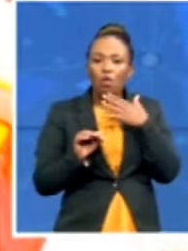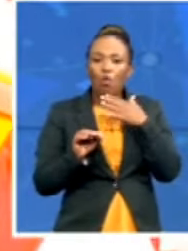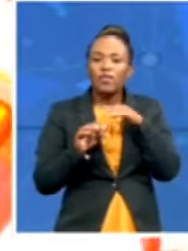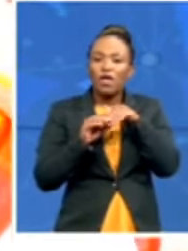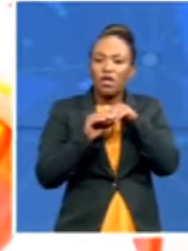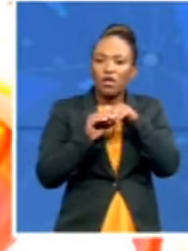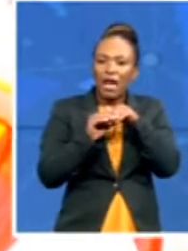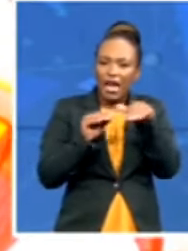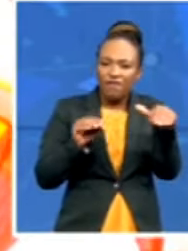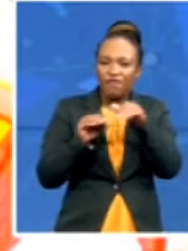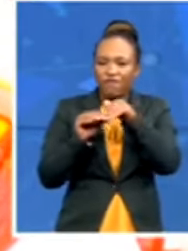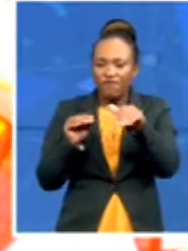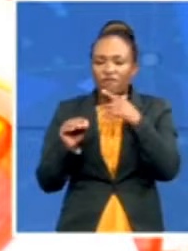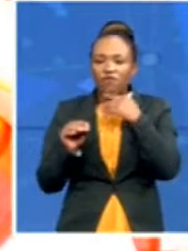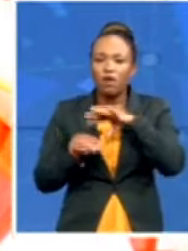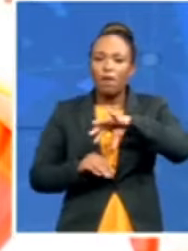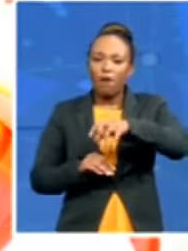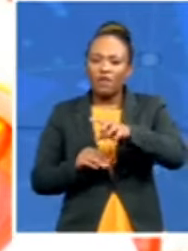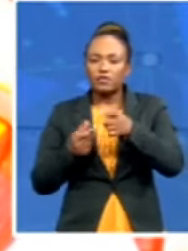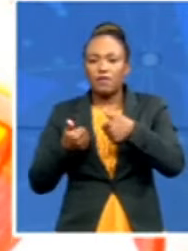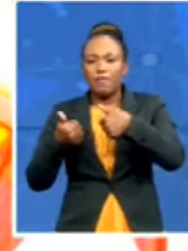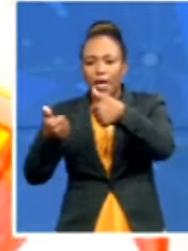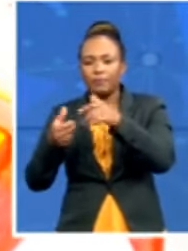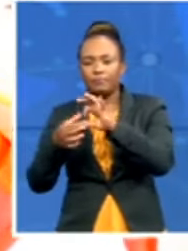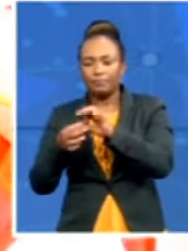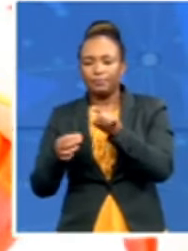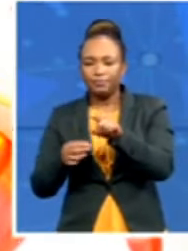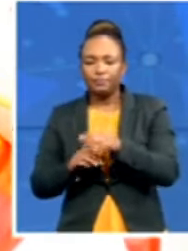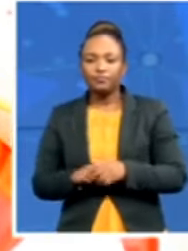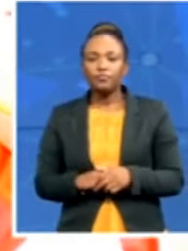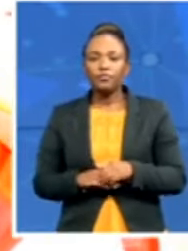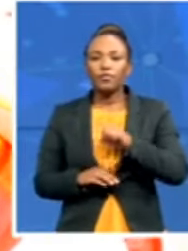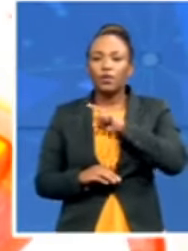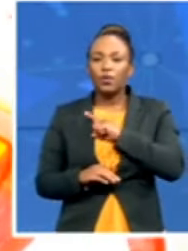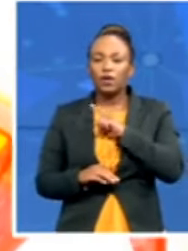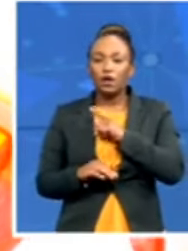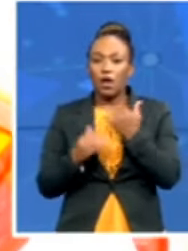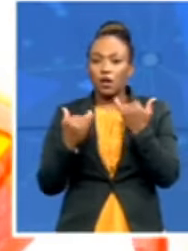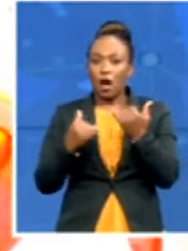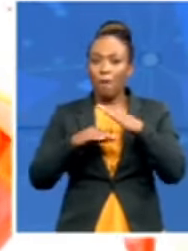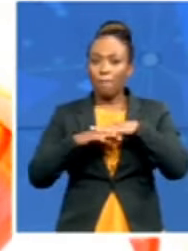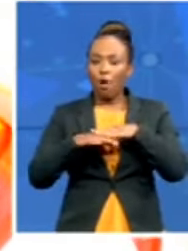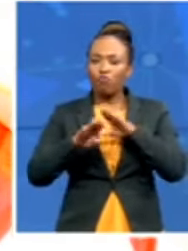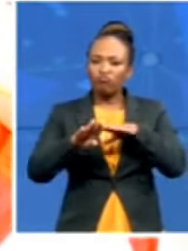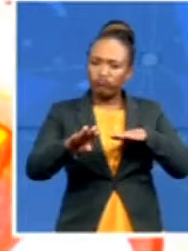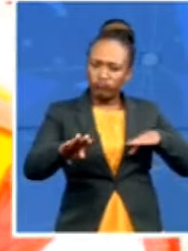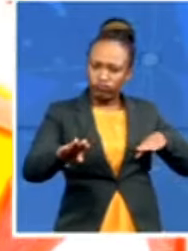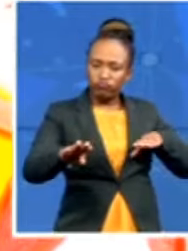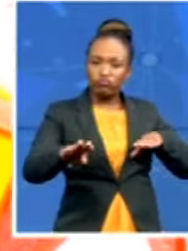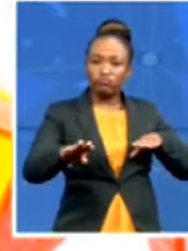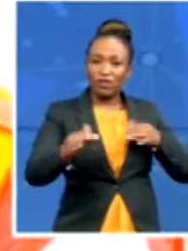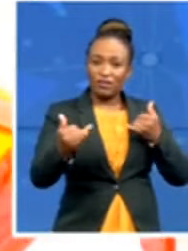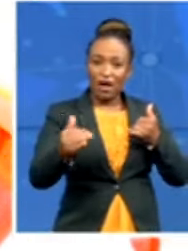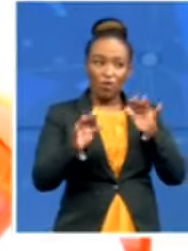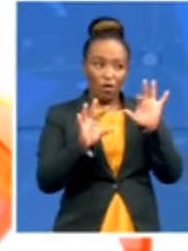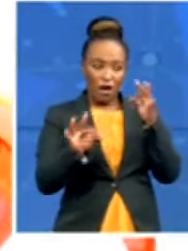that are leaving the province, because the volumes, if you do the analysis, it tells you that there are more vehicles now that